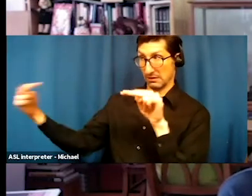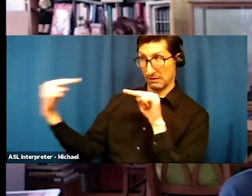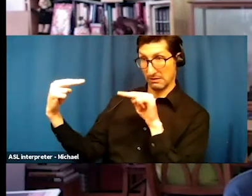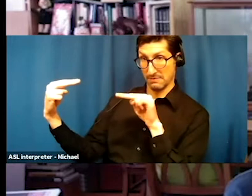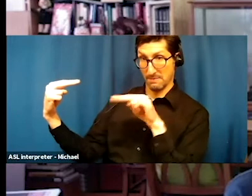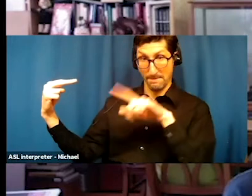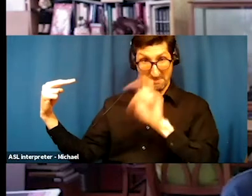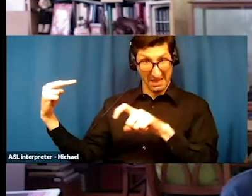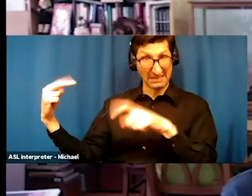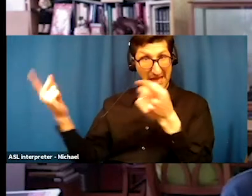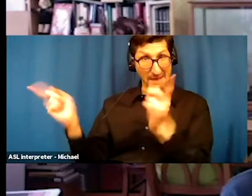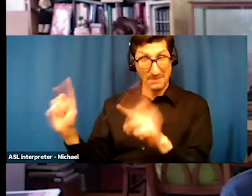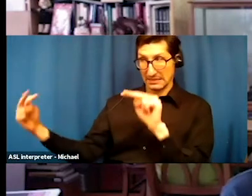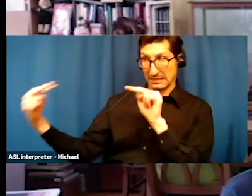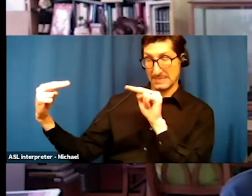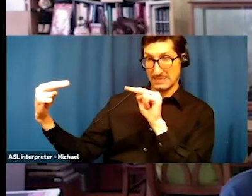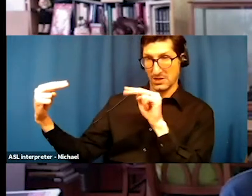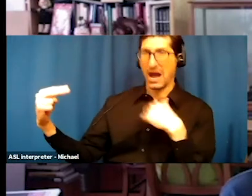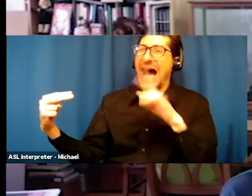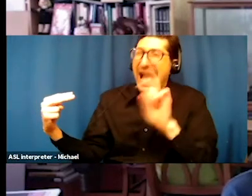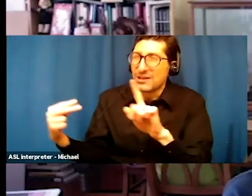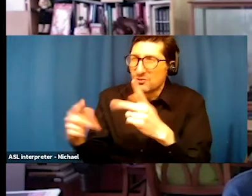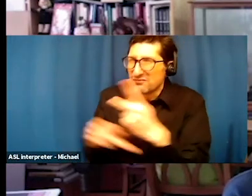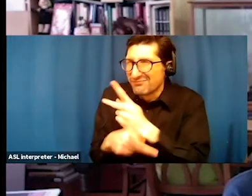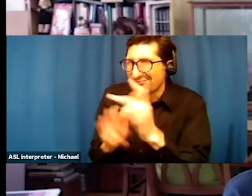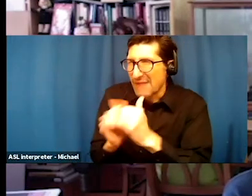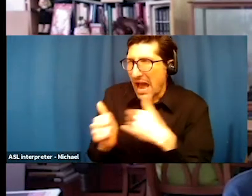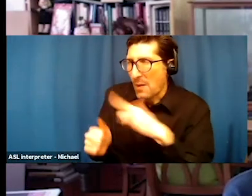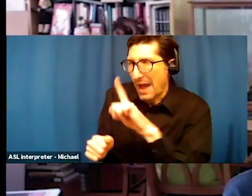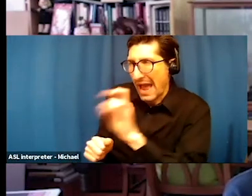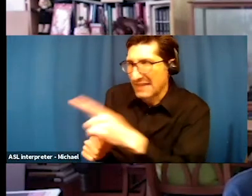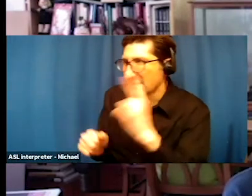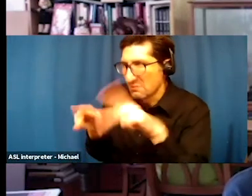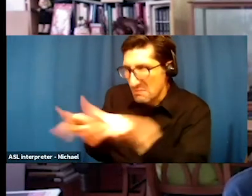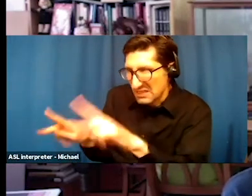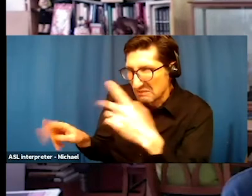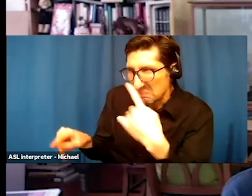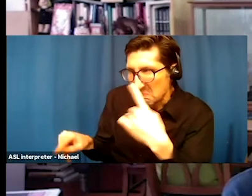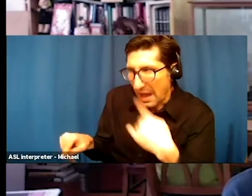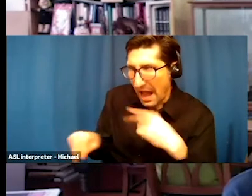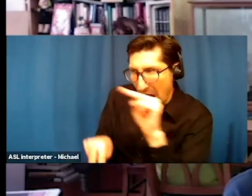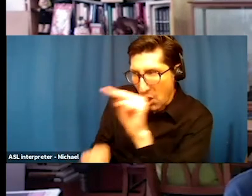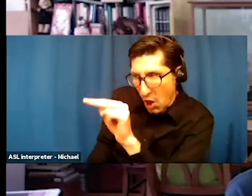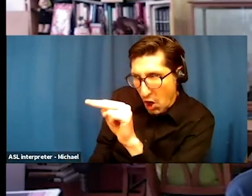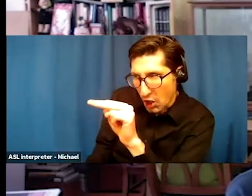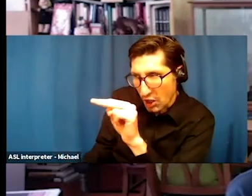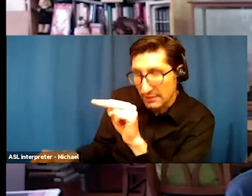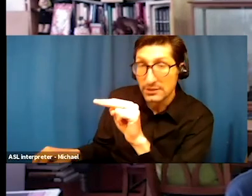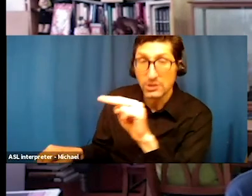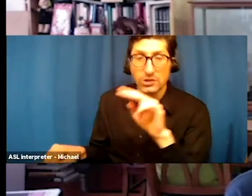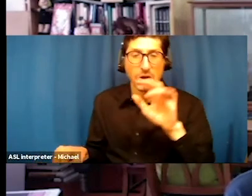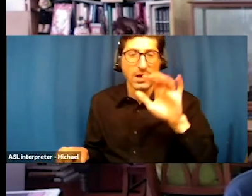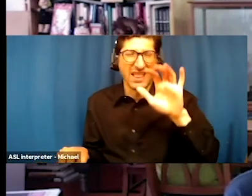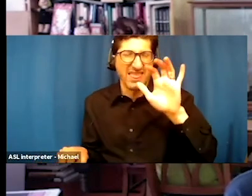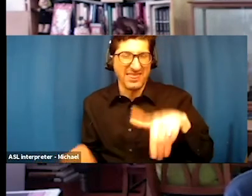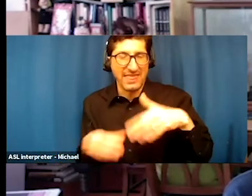how to ask people if I could look at them. Um, so that led me to ethics and the